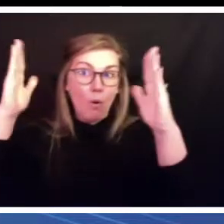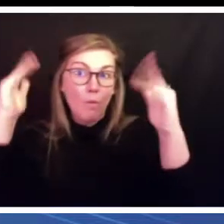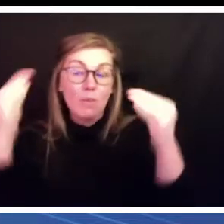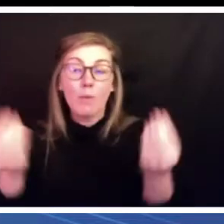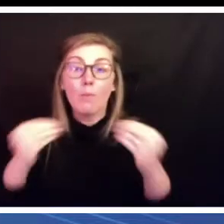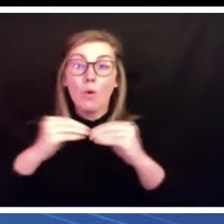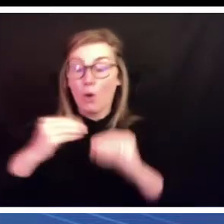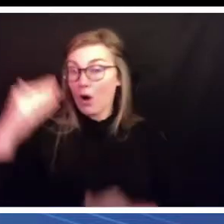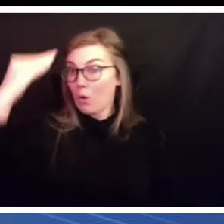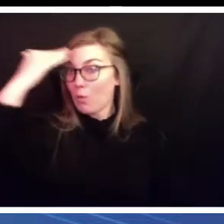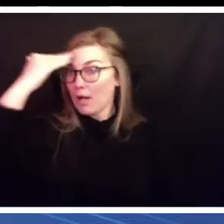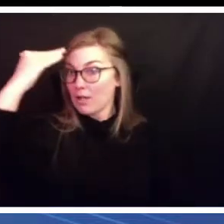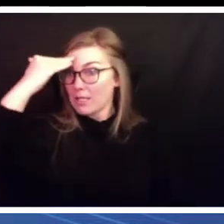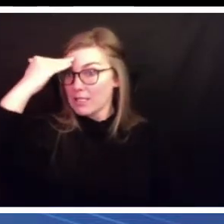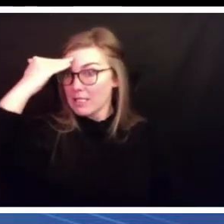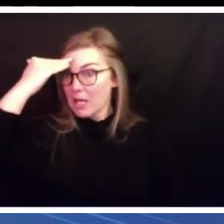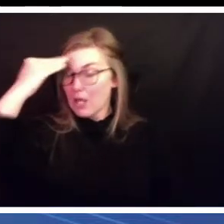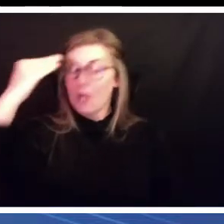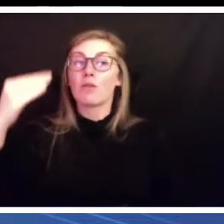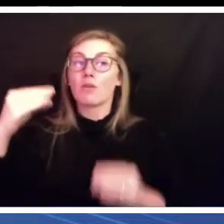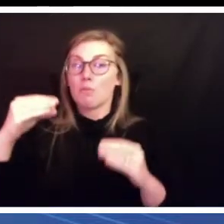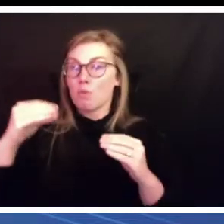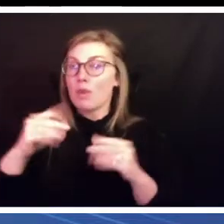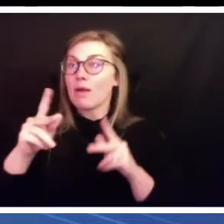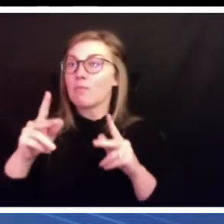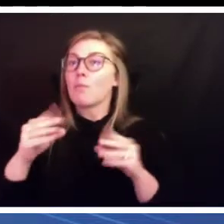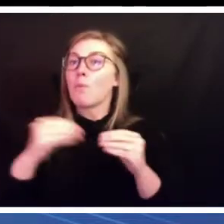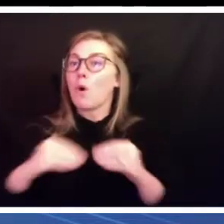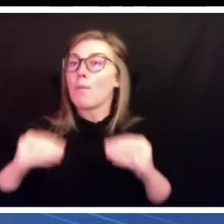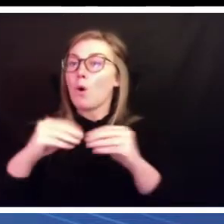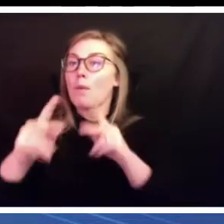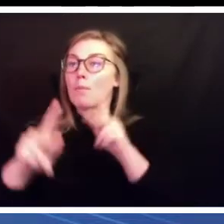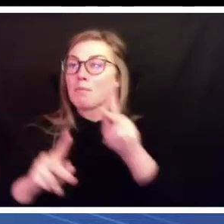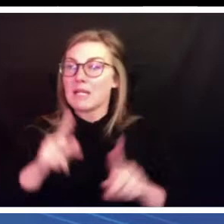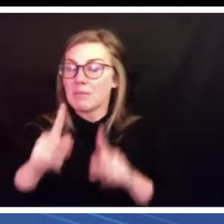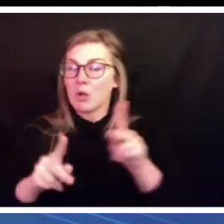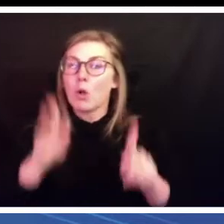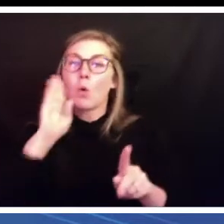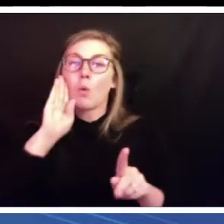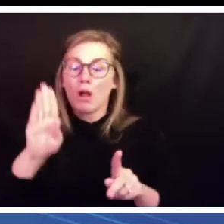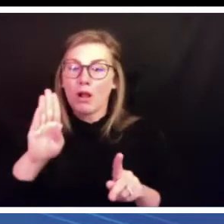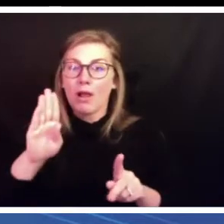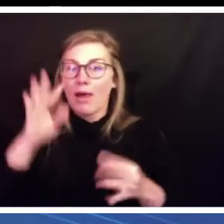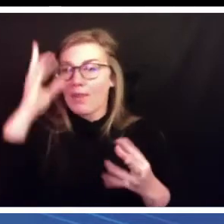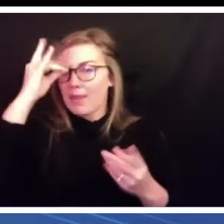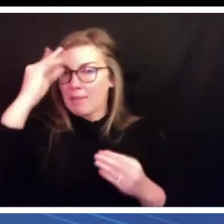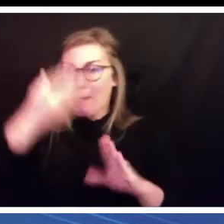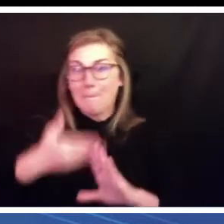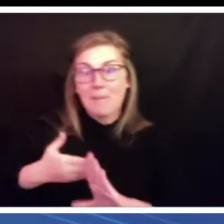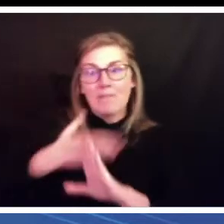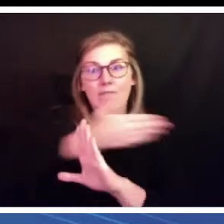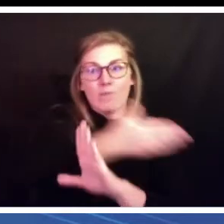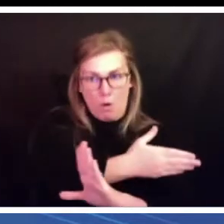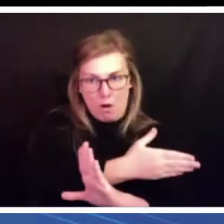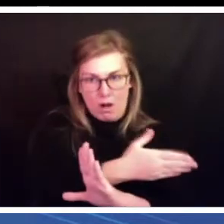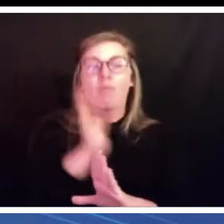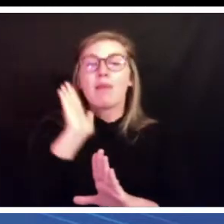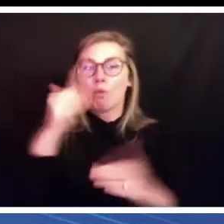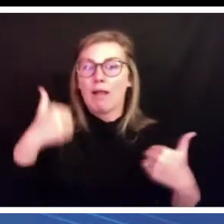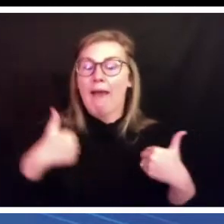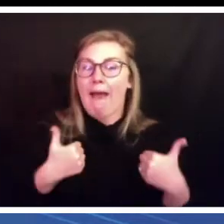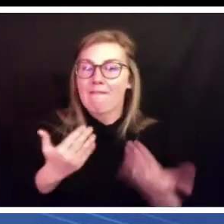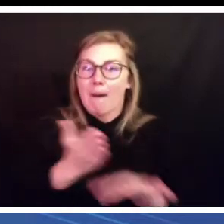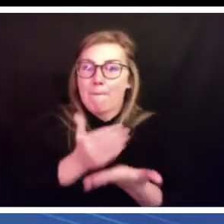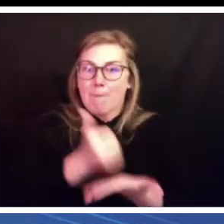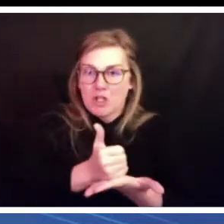something that's worked into a filmmaker's budgets ahead of time. And as part of the deliverables of completing a film,